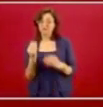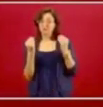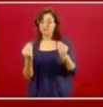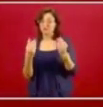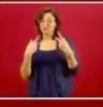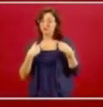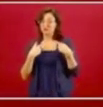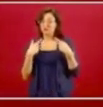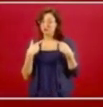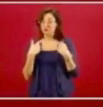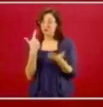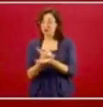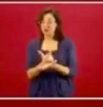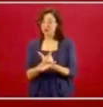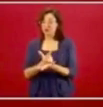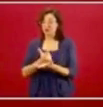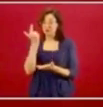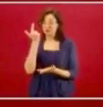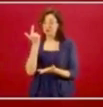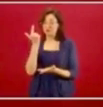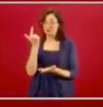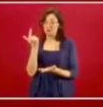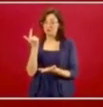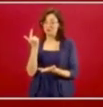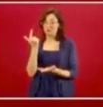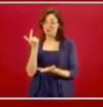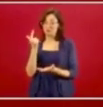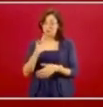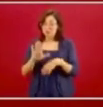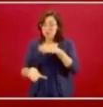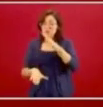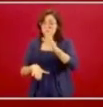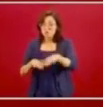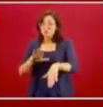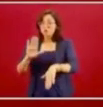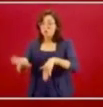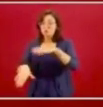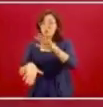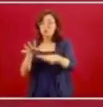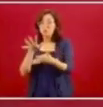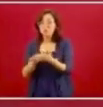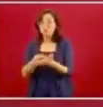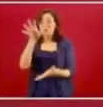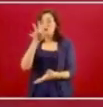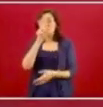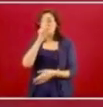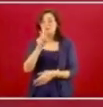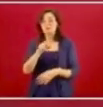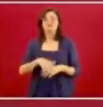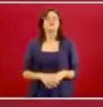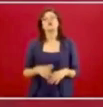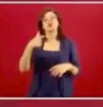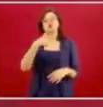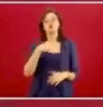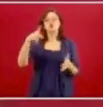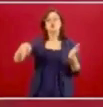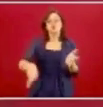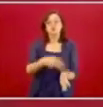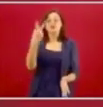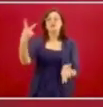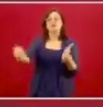the virus. So does that mean that when we reach phase 3 we're gonna have more